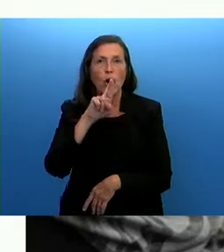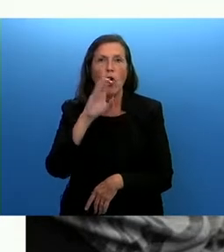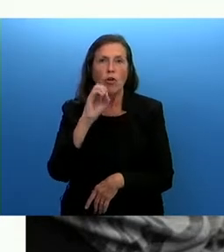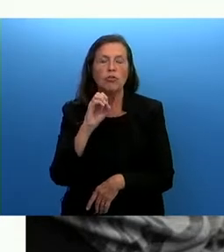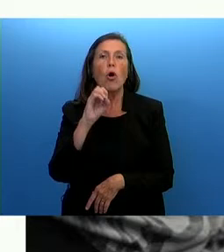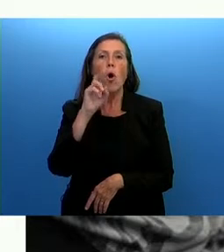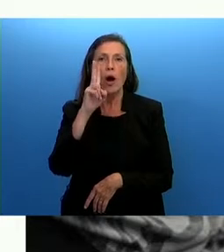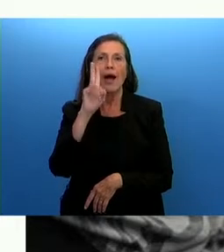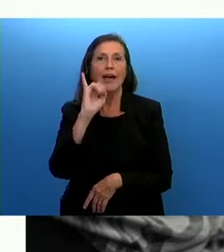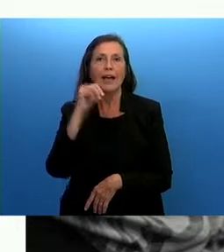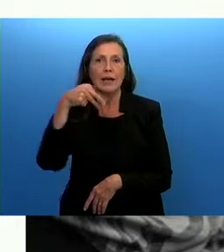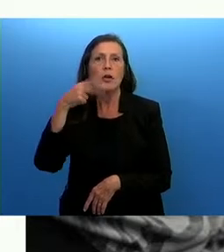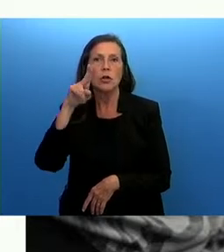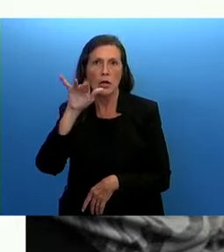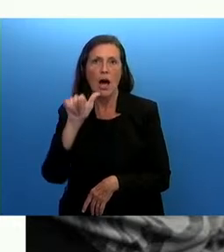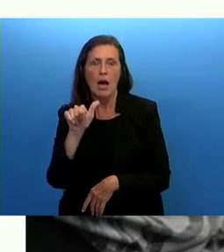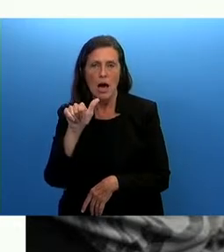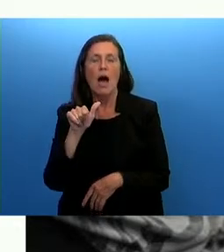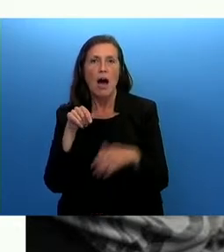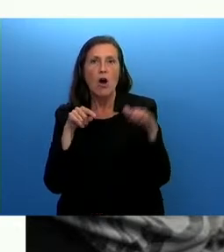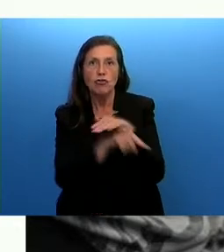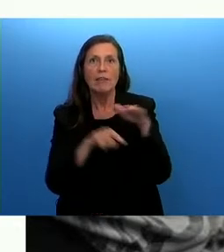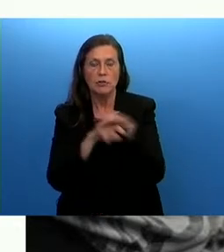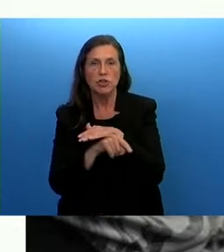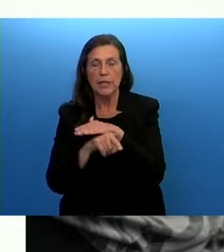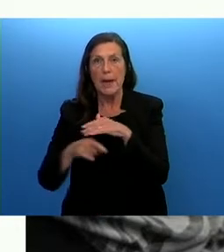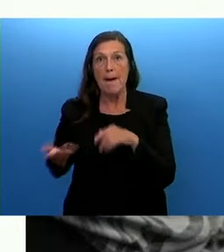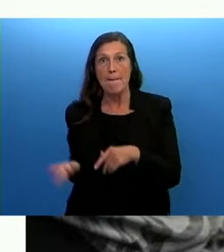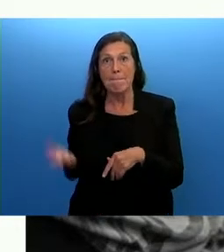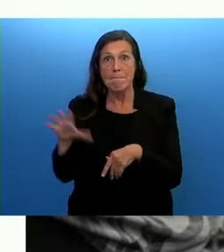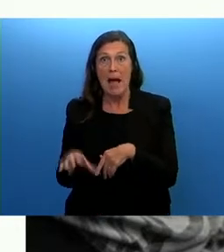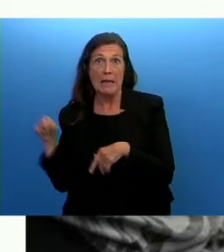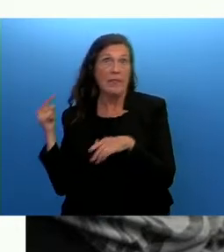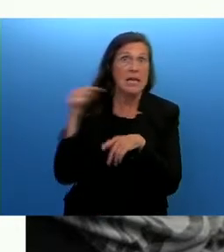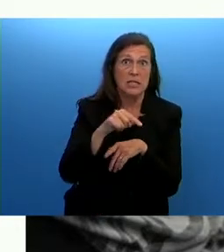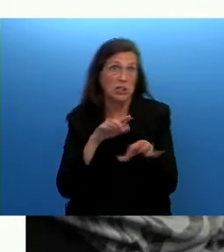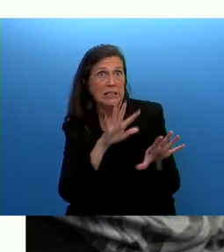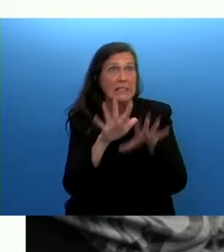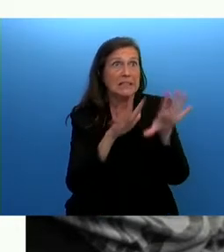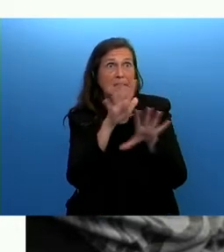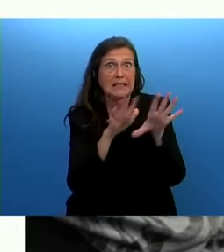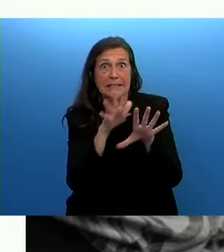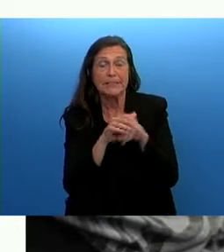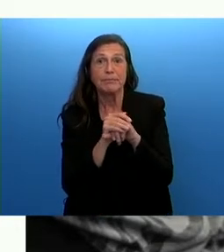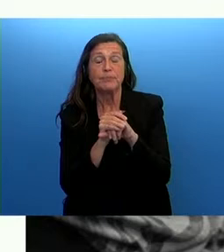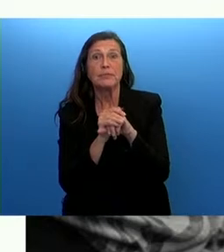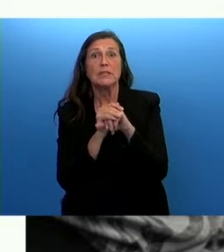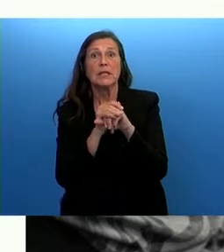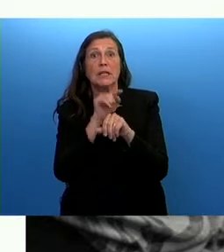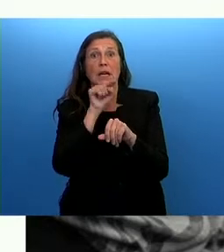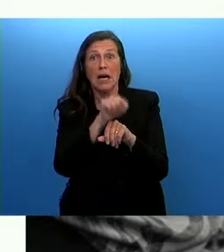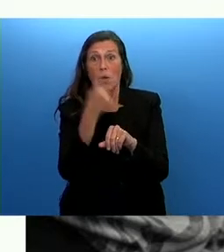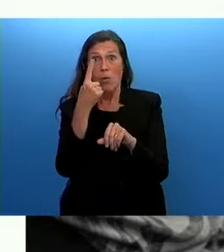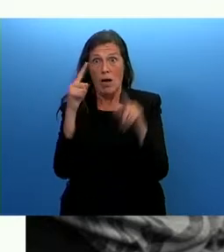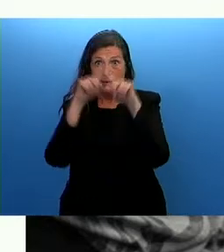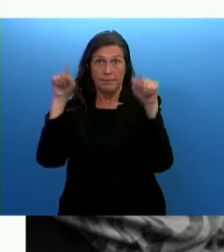desperately crossing the borders to Bangladesh in 2017, seeking protection. And one of these images won